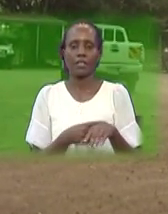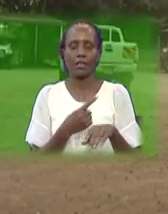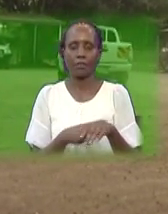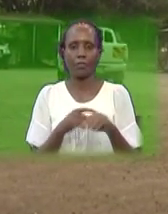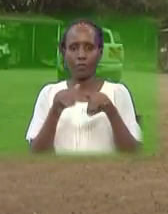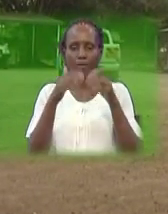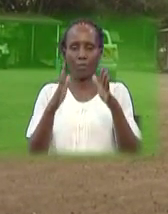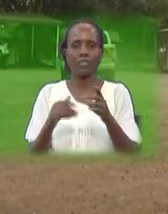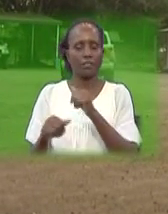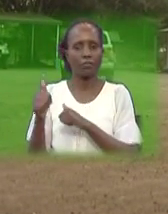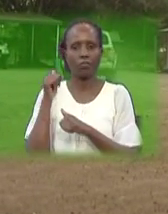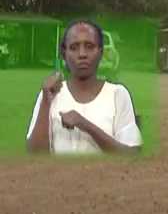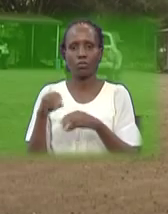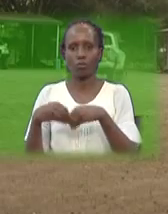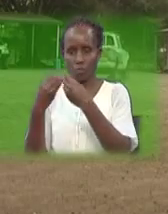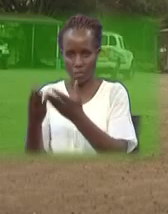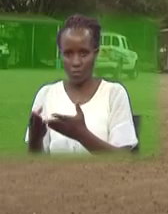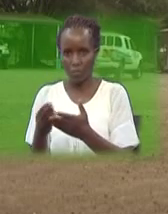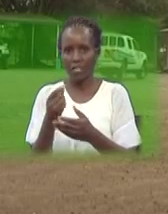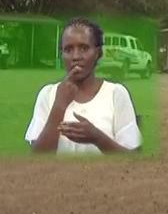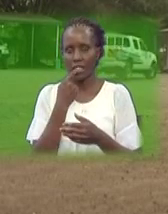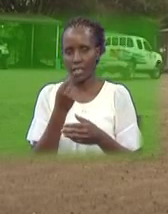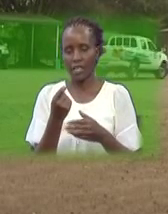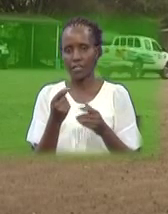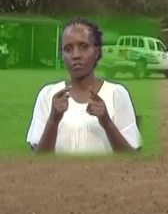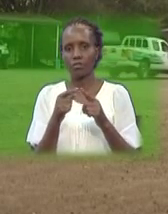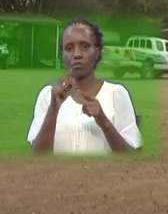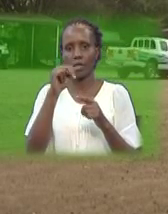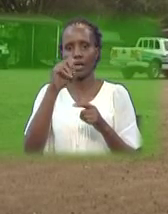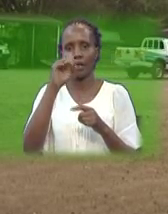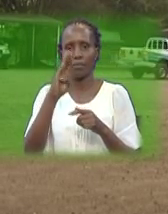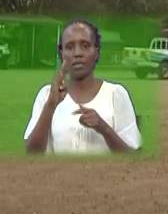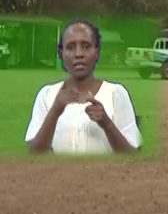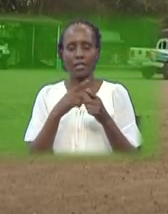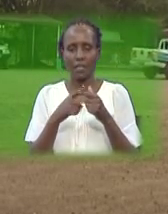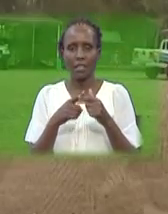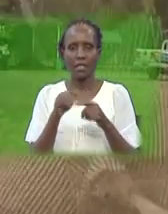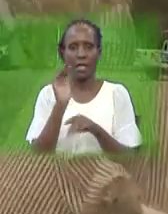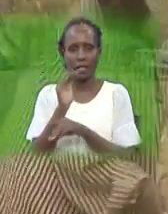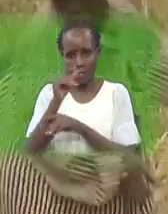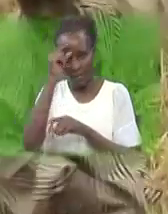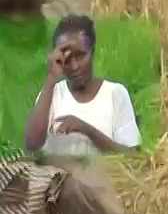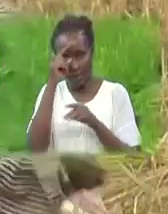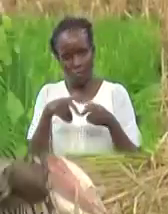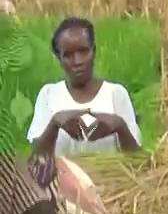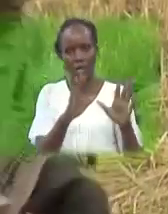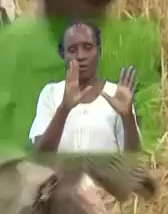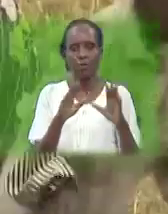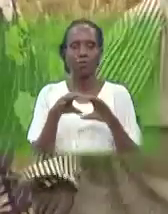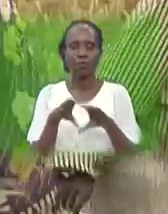they revolted and refused to deliver the crop and instead demanded that they be allowed to market the crop on their own.